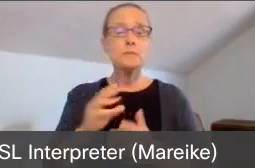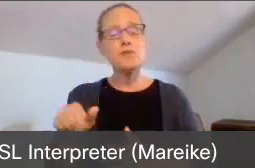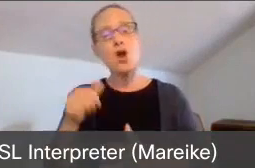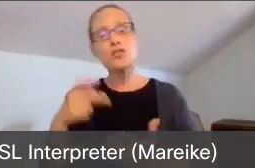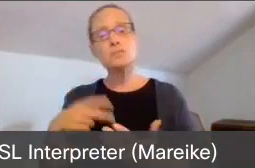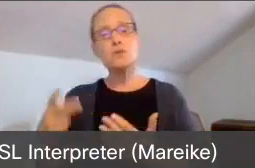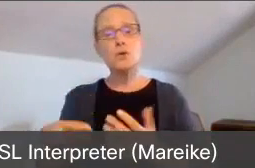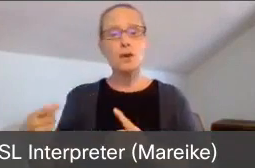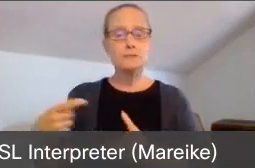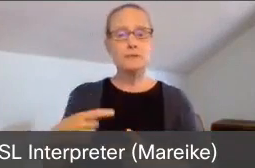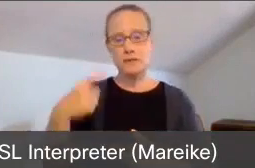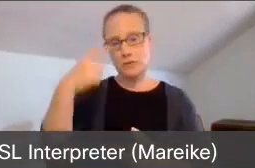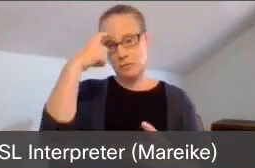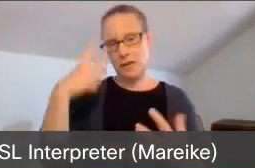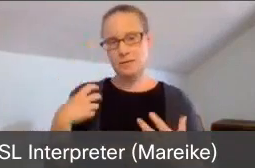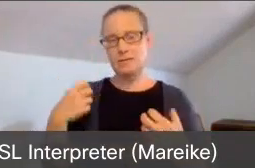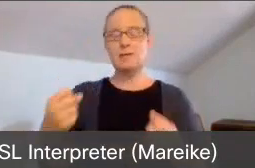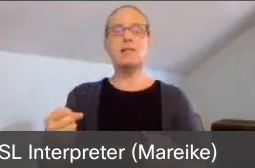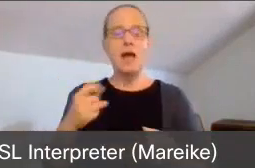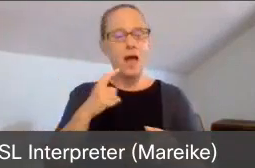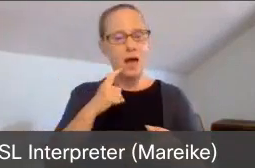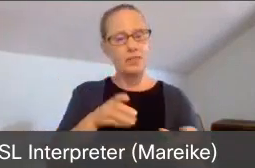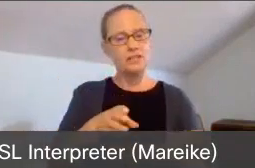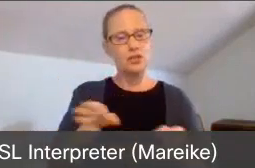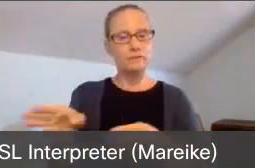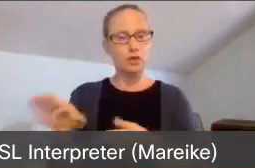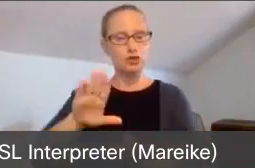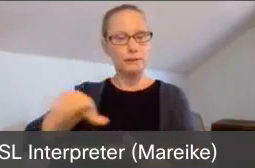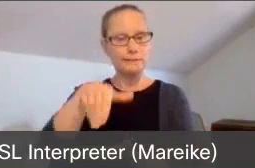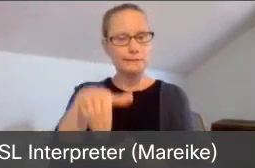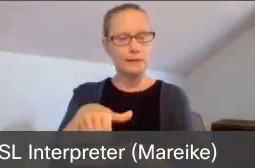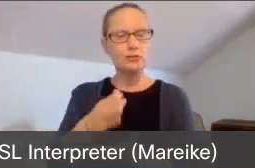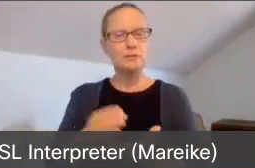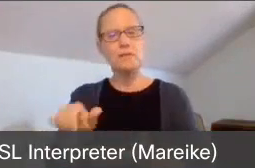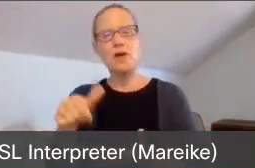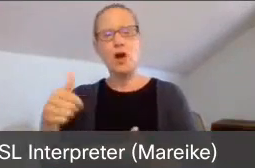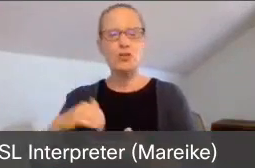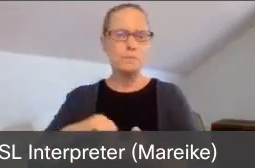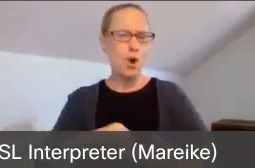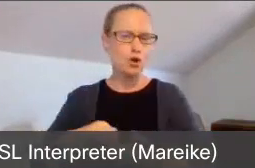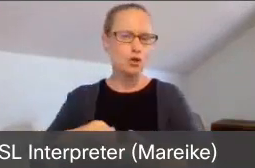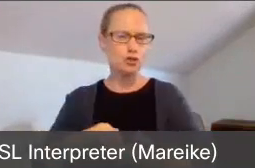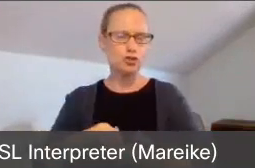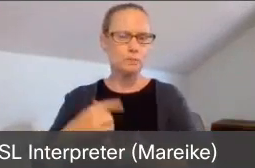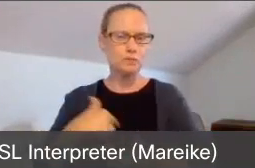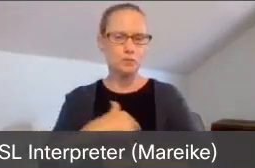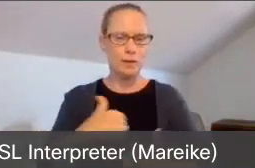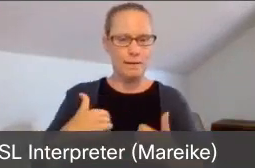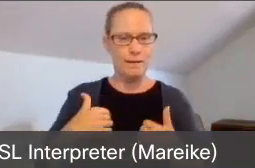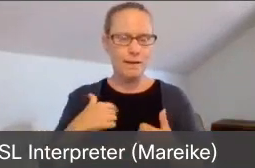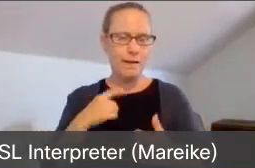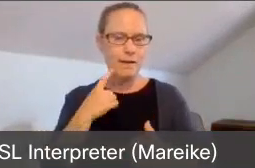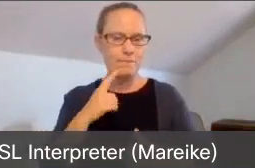to our mental health jail diversion center and some of our other partnerships that we have working to really divert